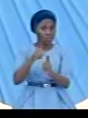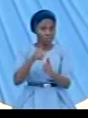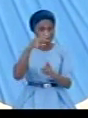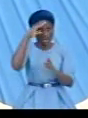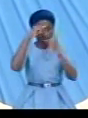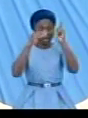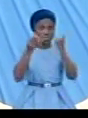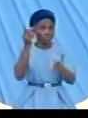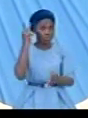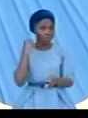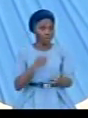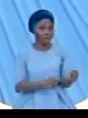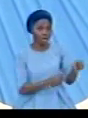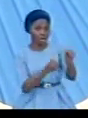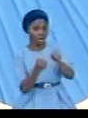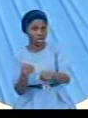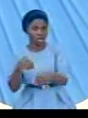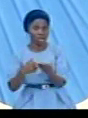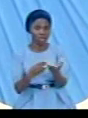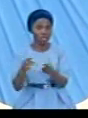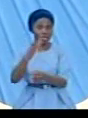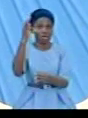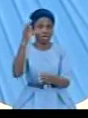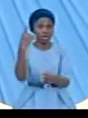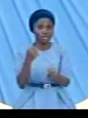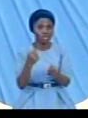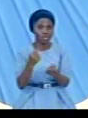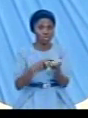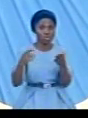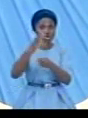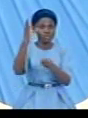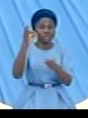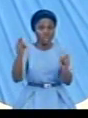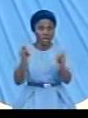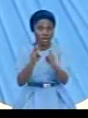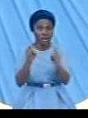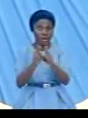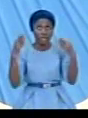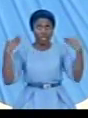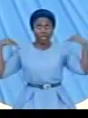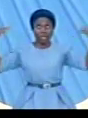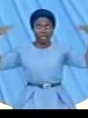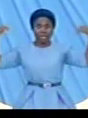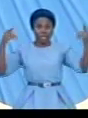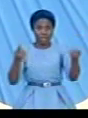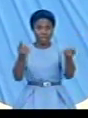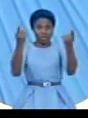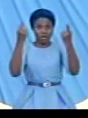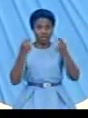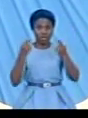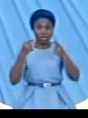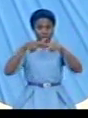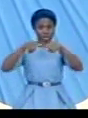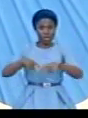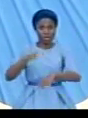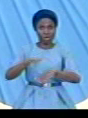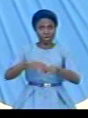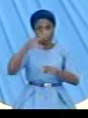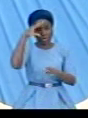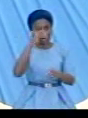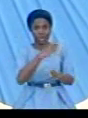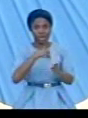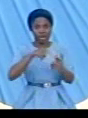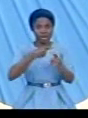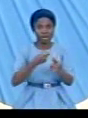the Holy Ghost in the form of a dove lighted upon him. And then the voice of the